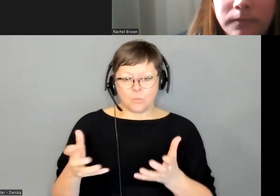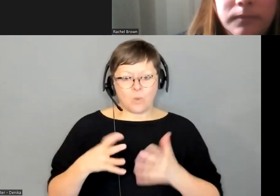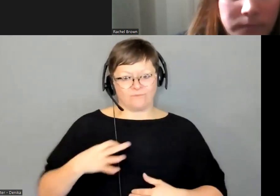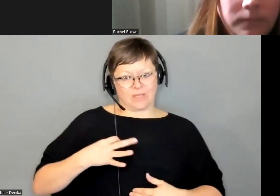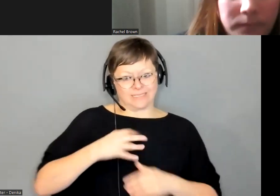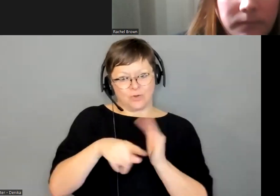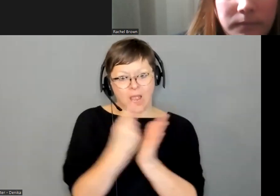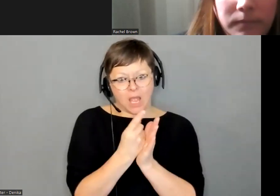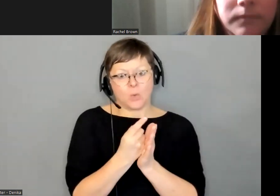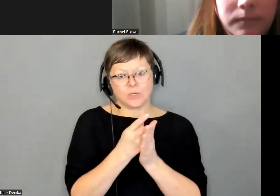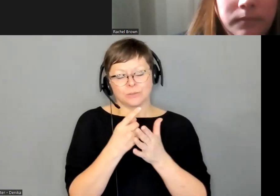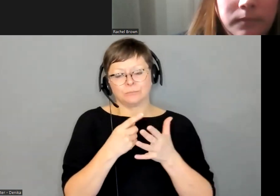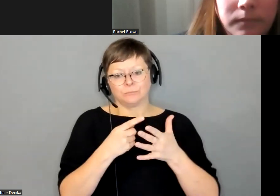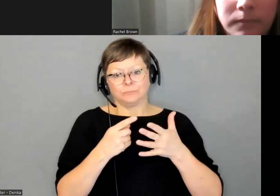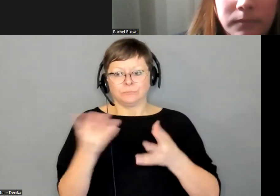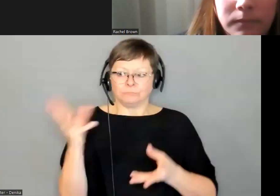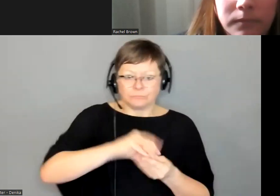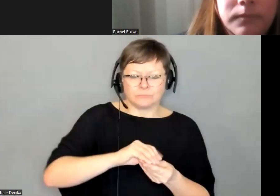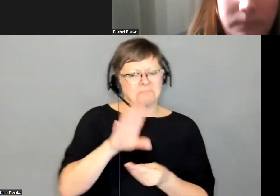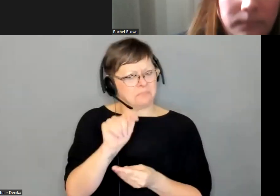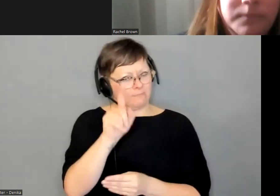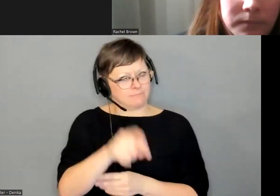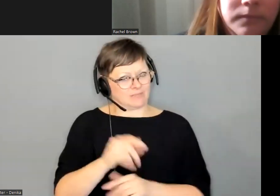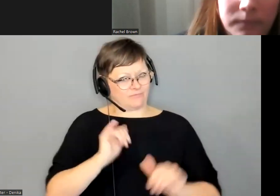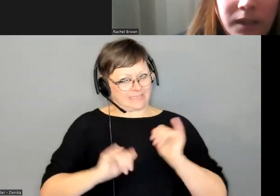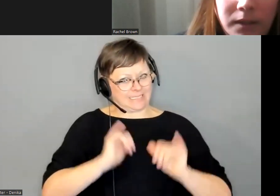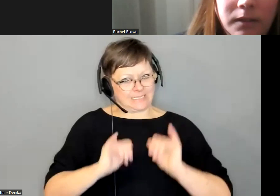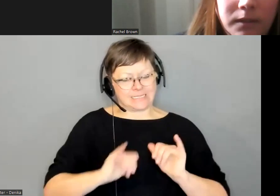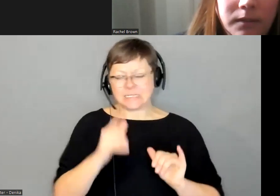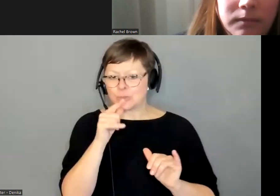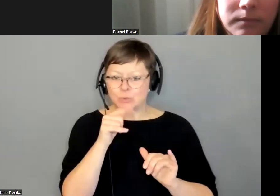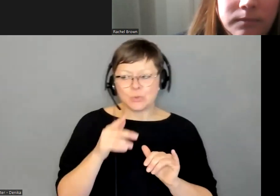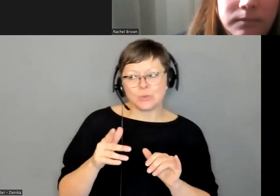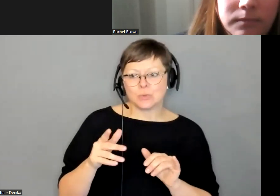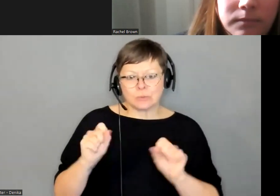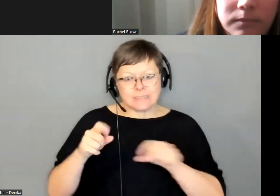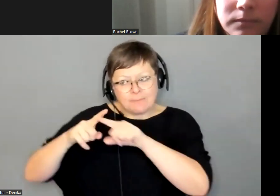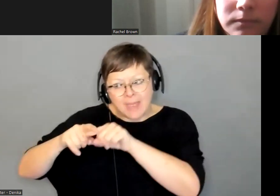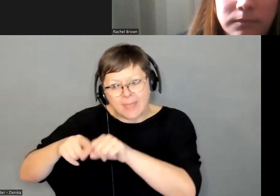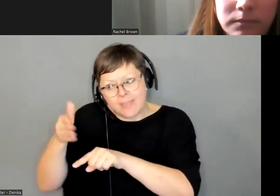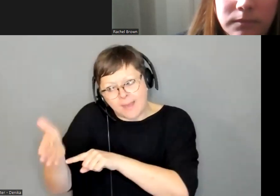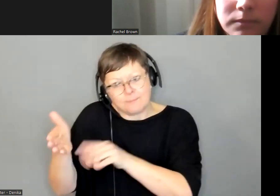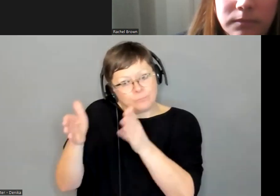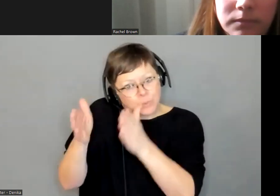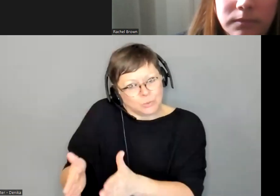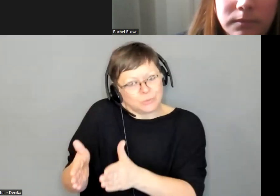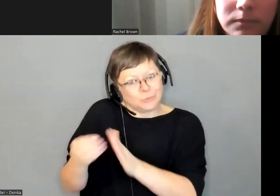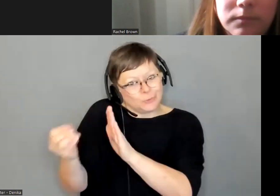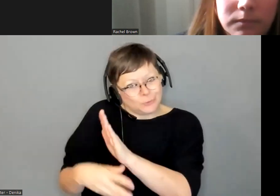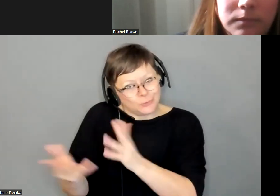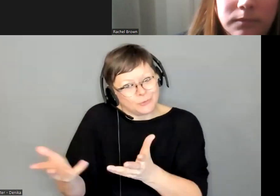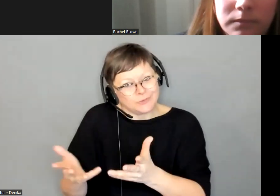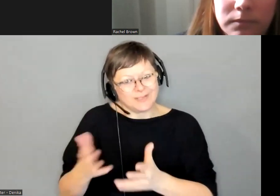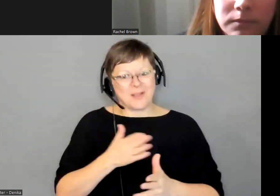volunteer hours, but you'd want to be picky to make sure you got someone reliable. But that's another way to do that. One of my